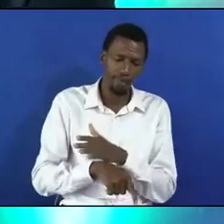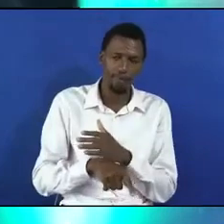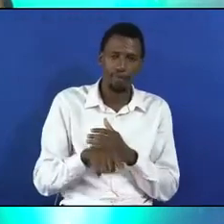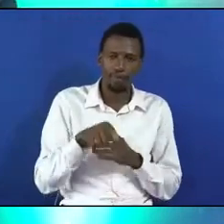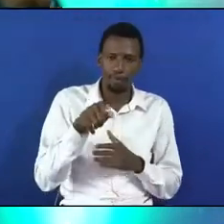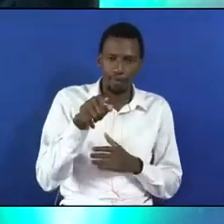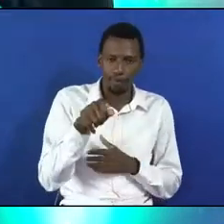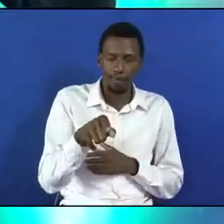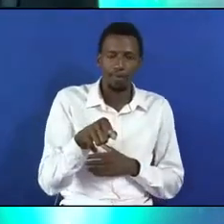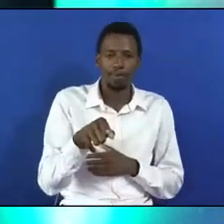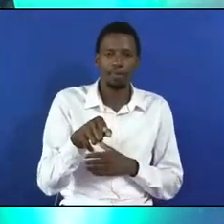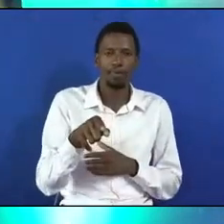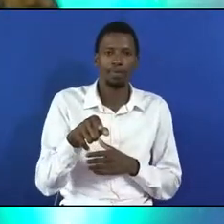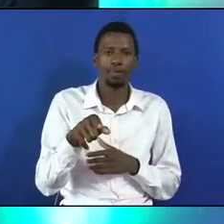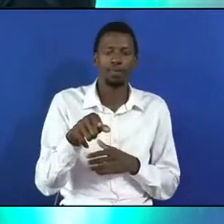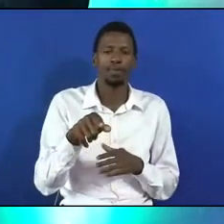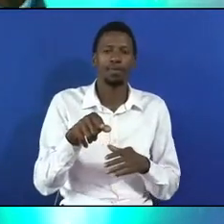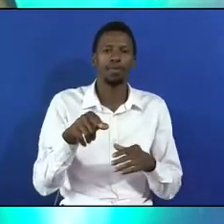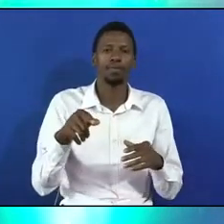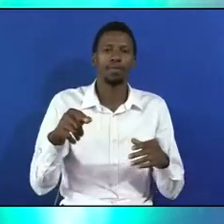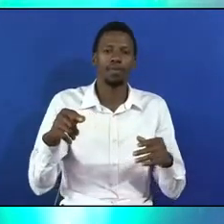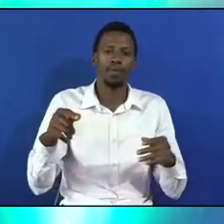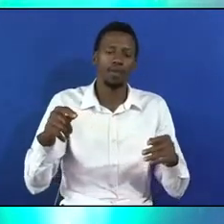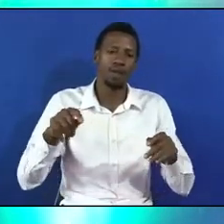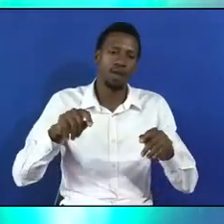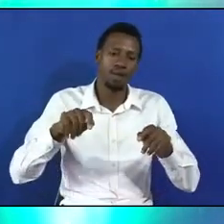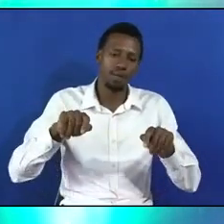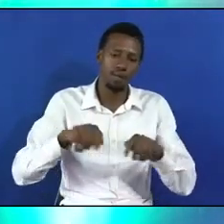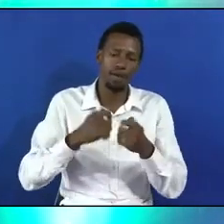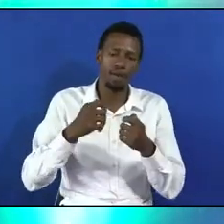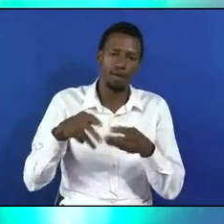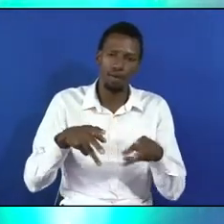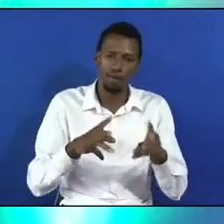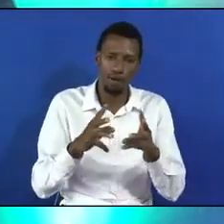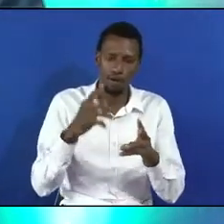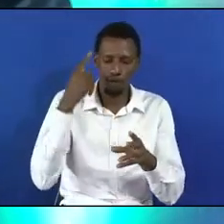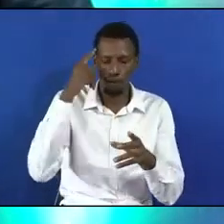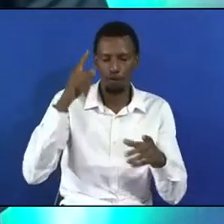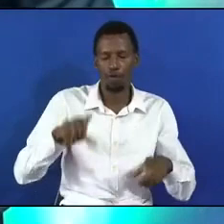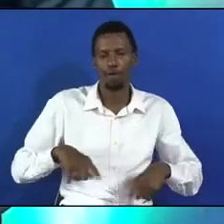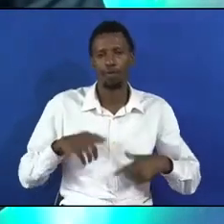defies the way that life really is.